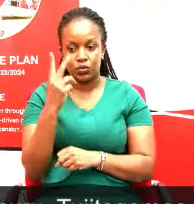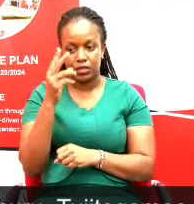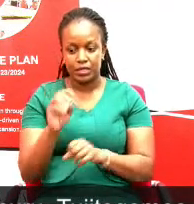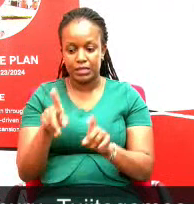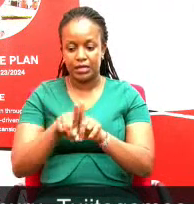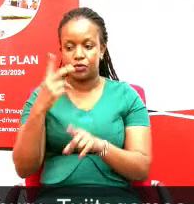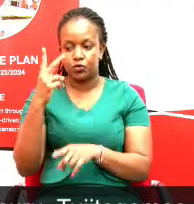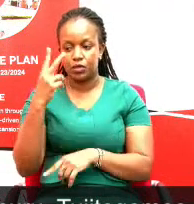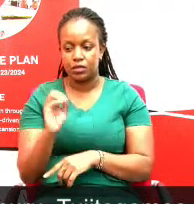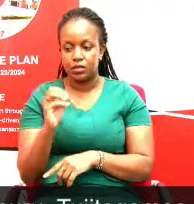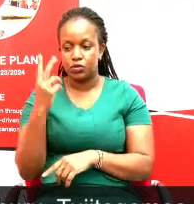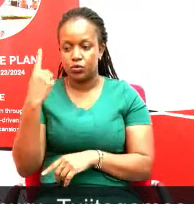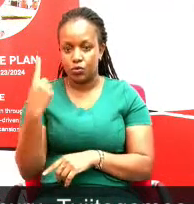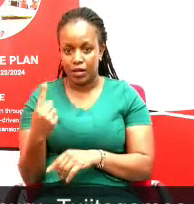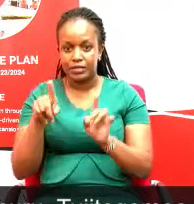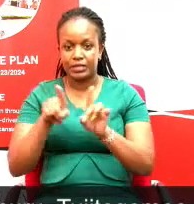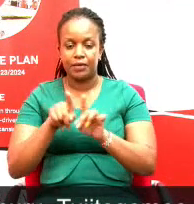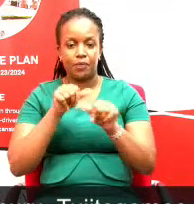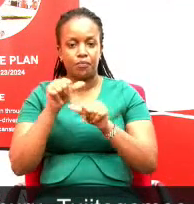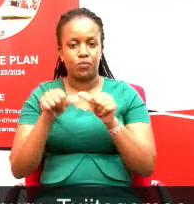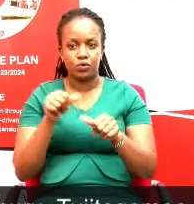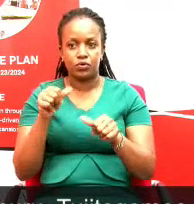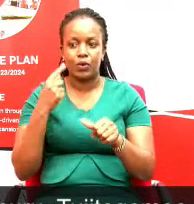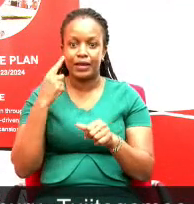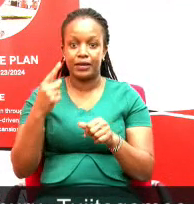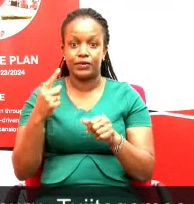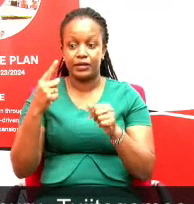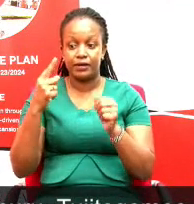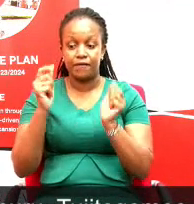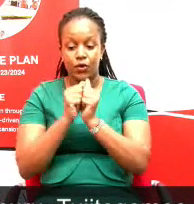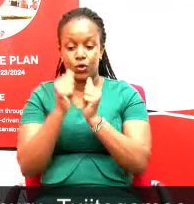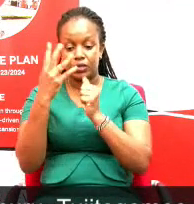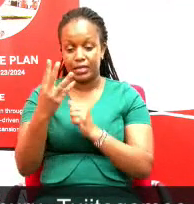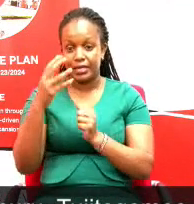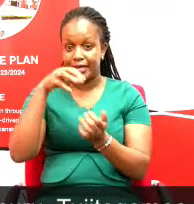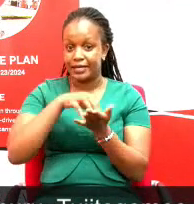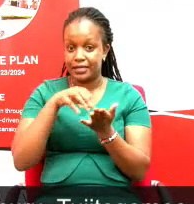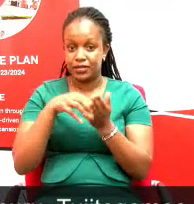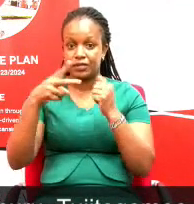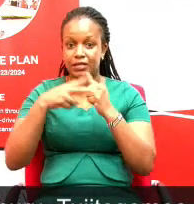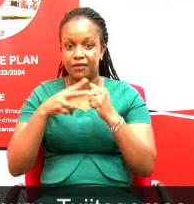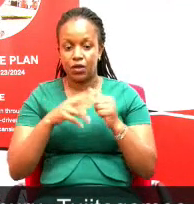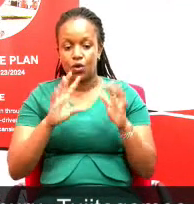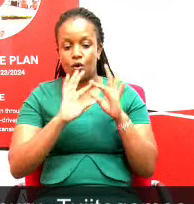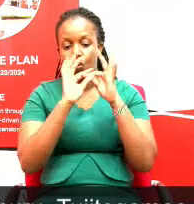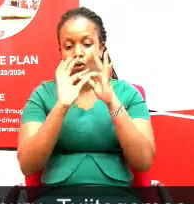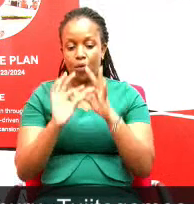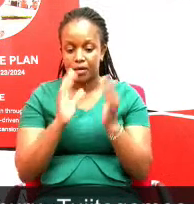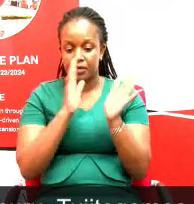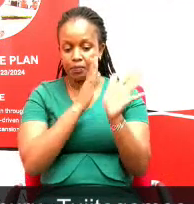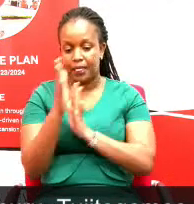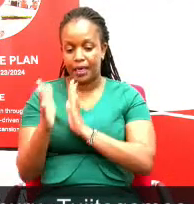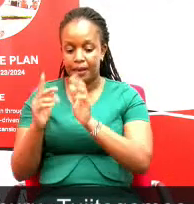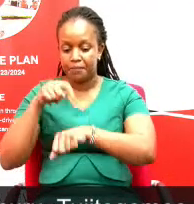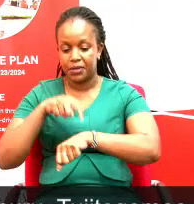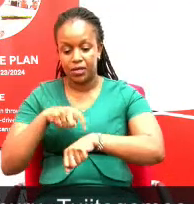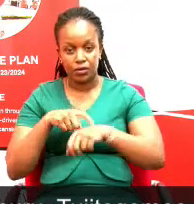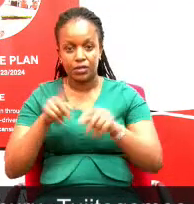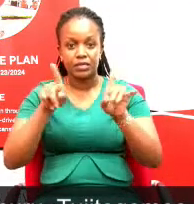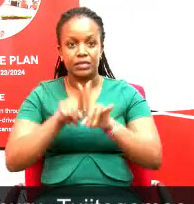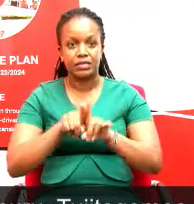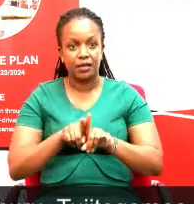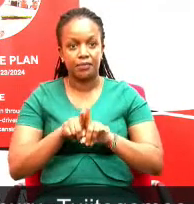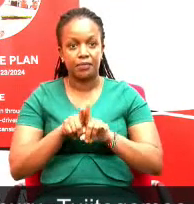about 914 cases over the 7th corporate plan period, unlocking